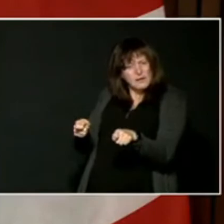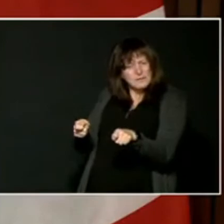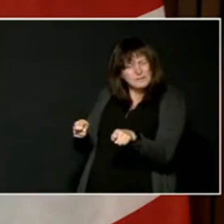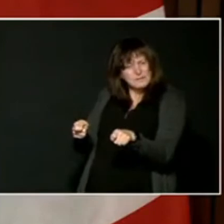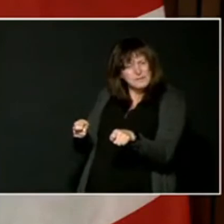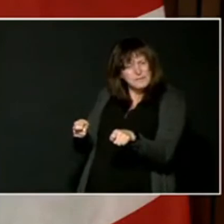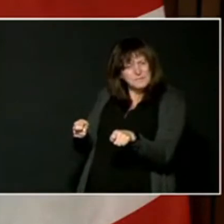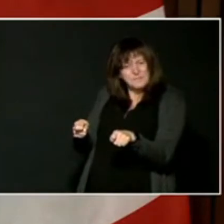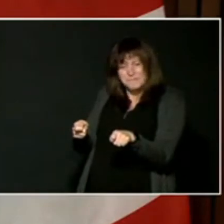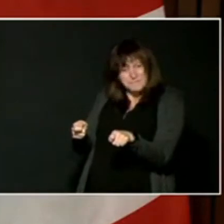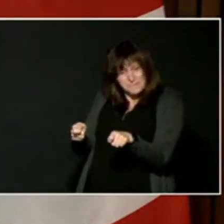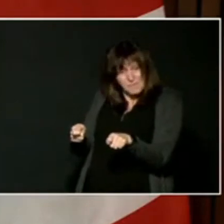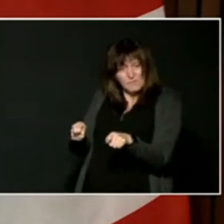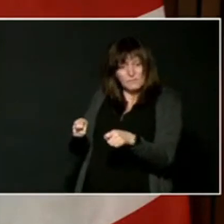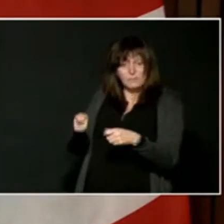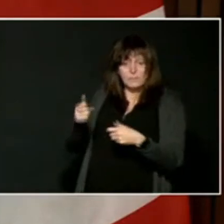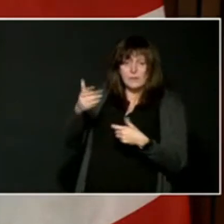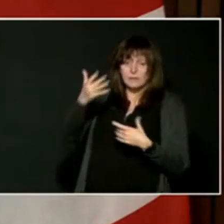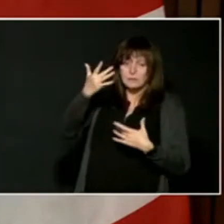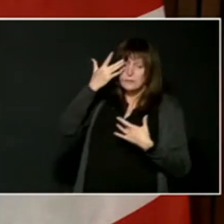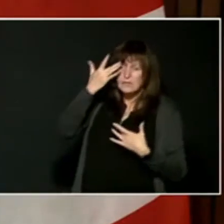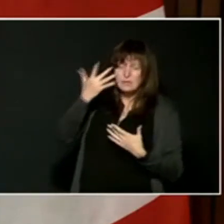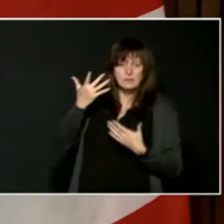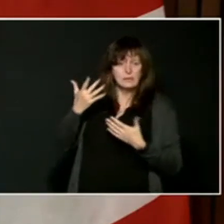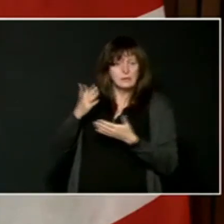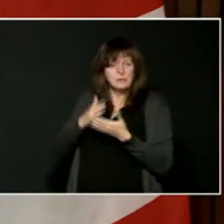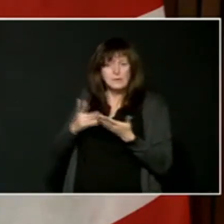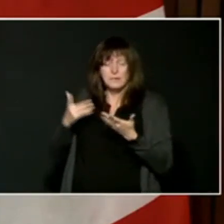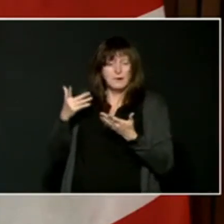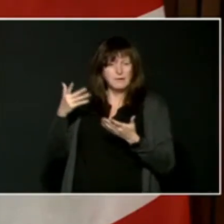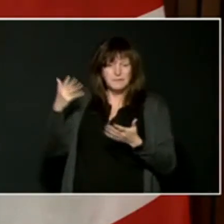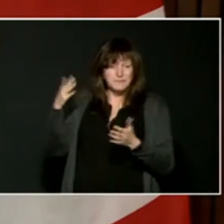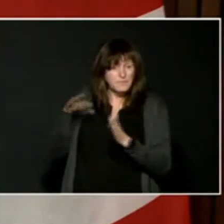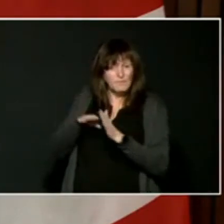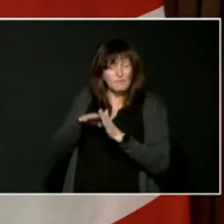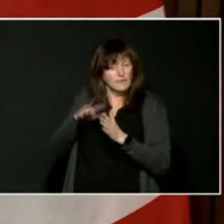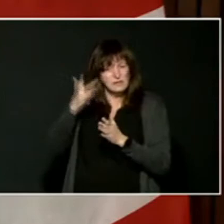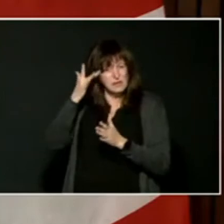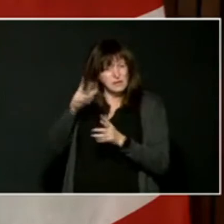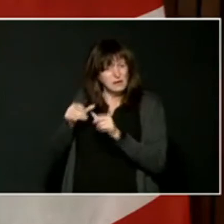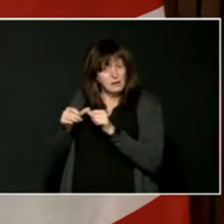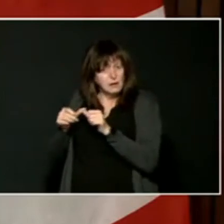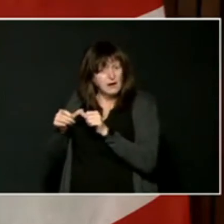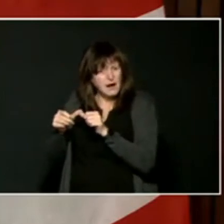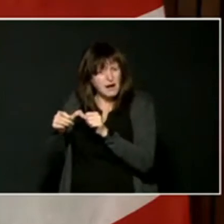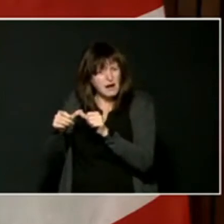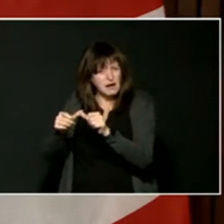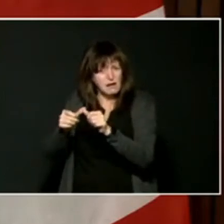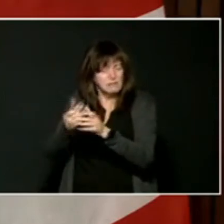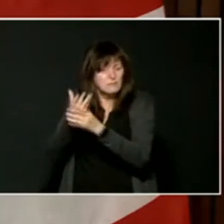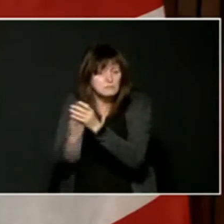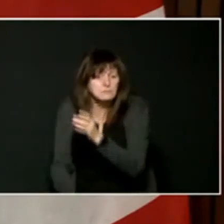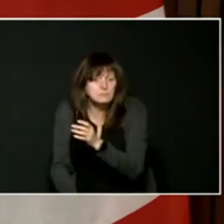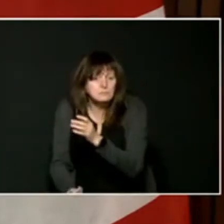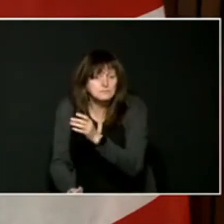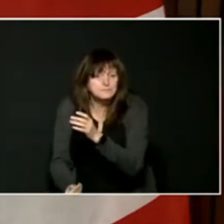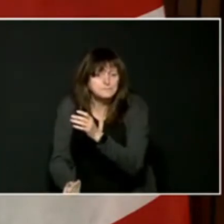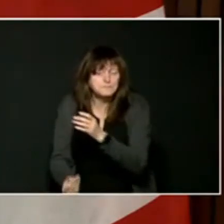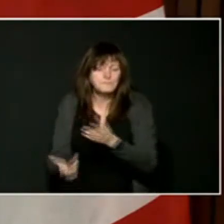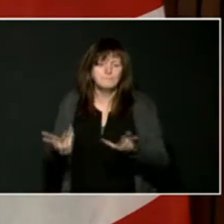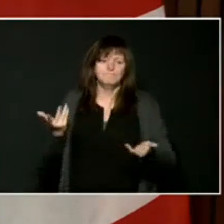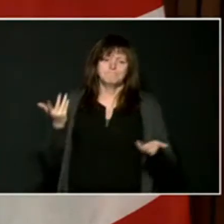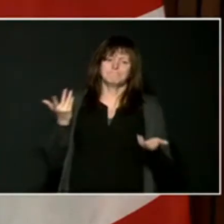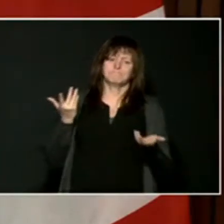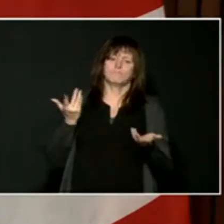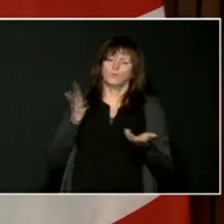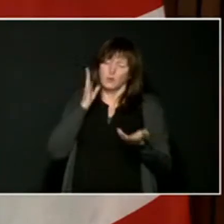get better. We will further damage our hospital system and the people working in it. we'll have more unnecessary death and will